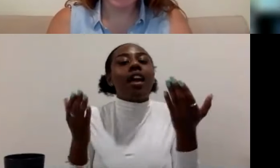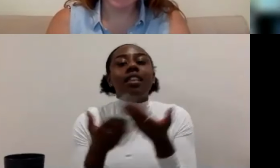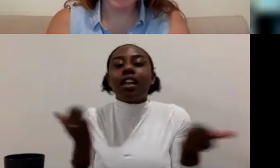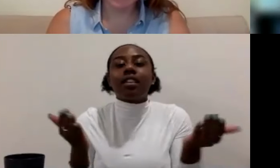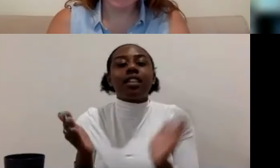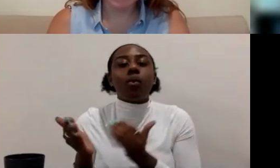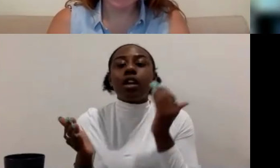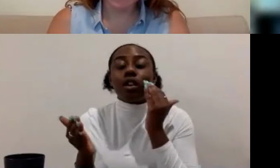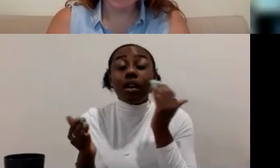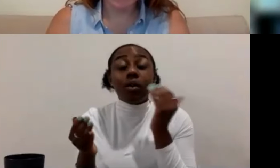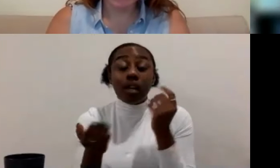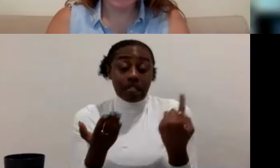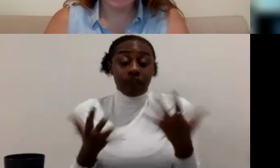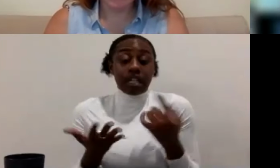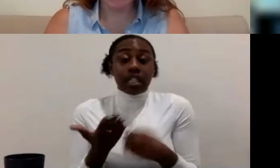quiz, but